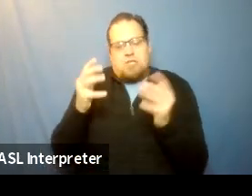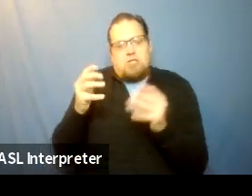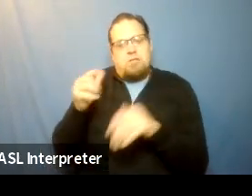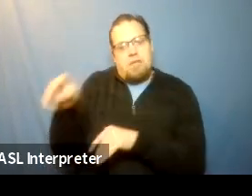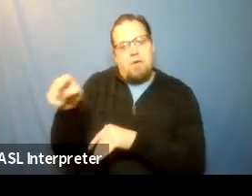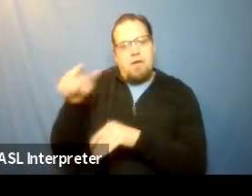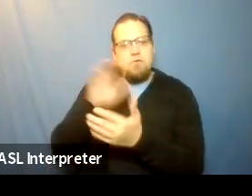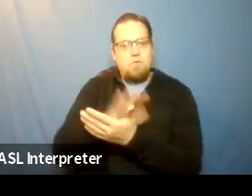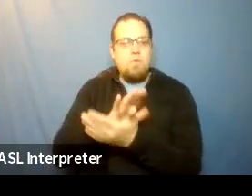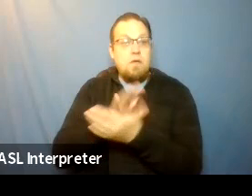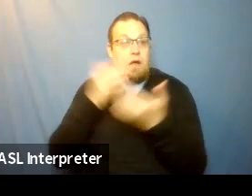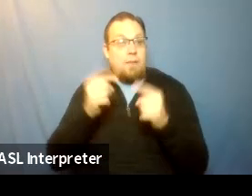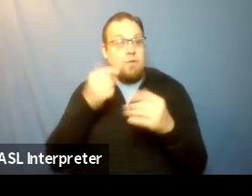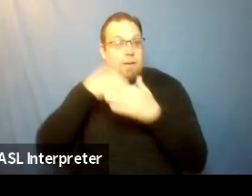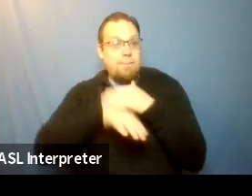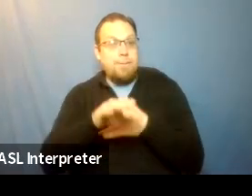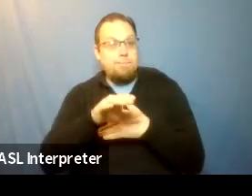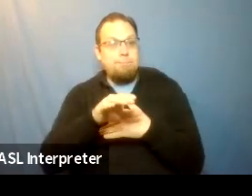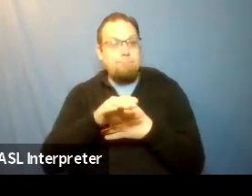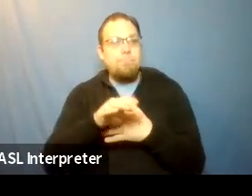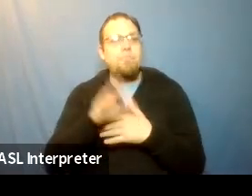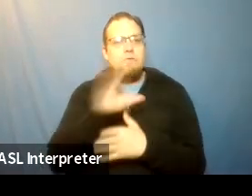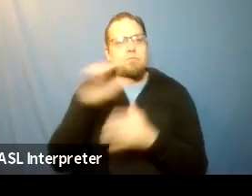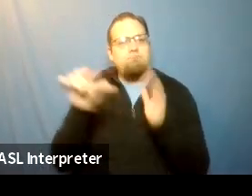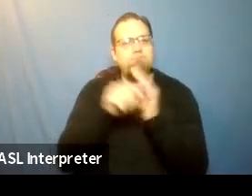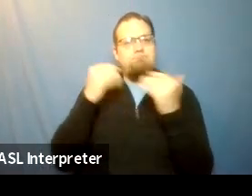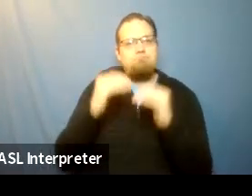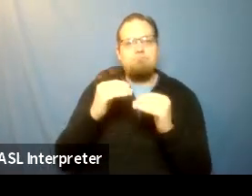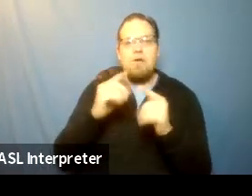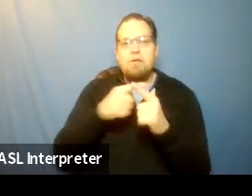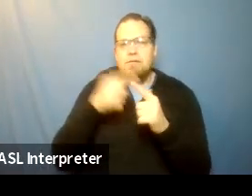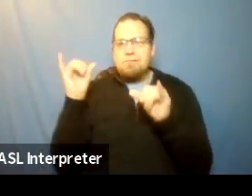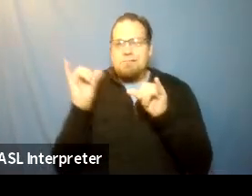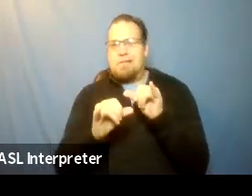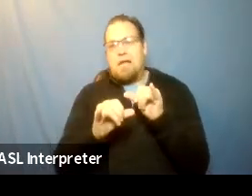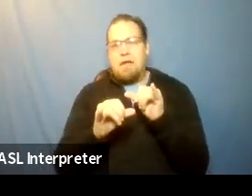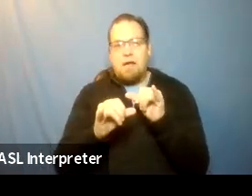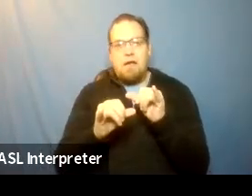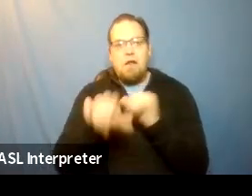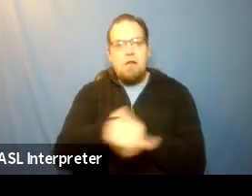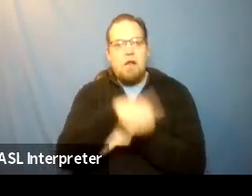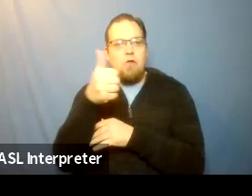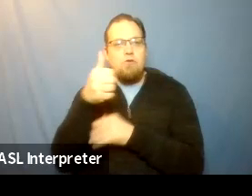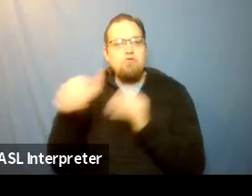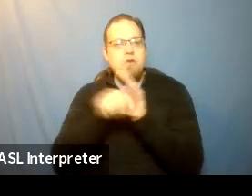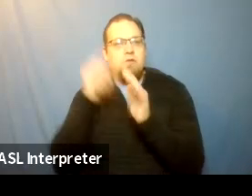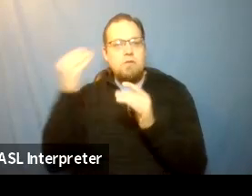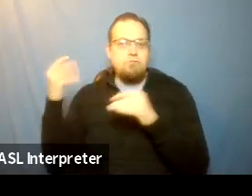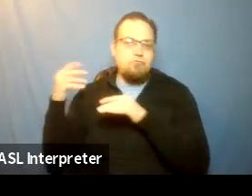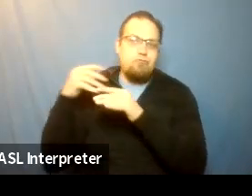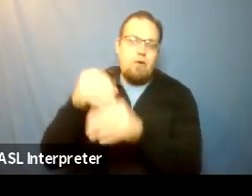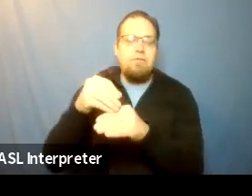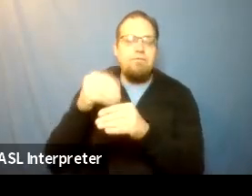So once you come in as your grade level, then you just stay in and the other grades join you for the